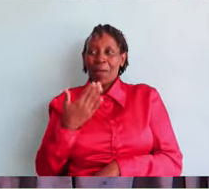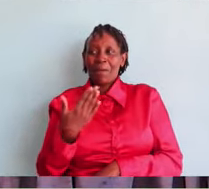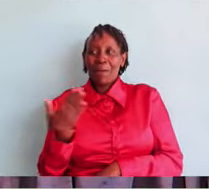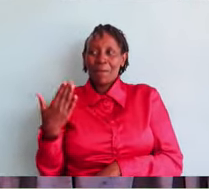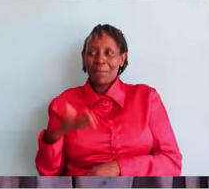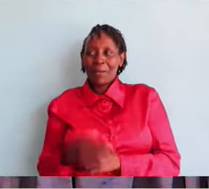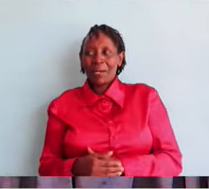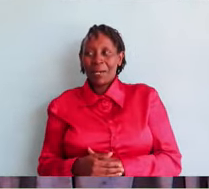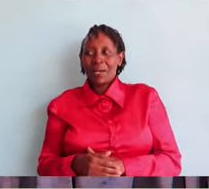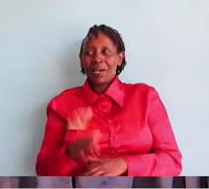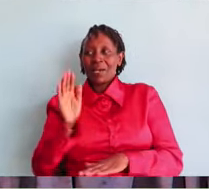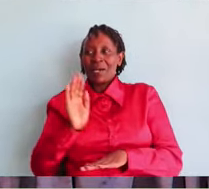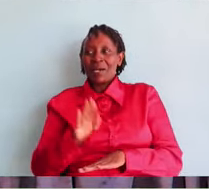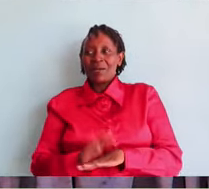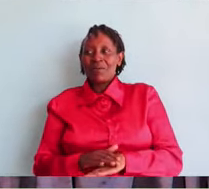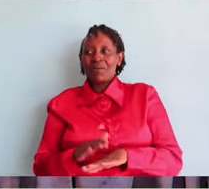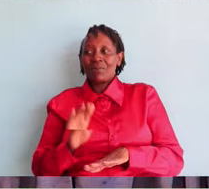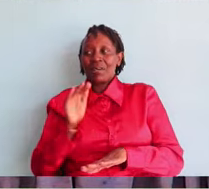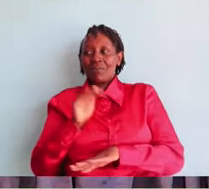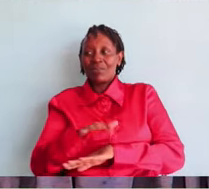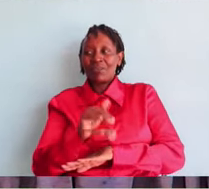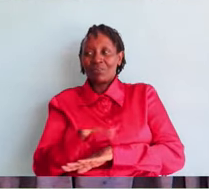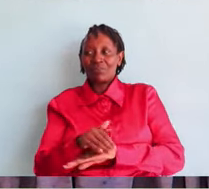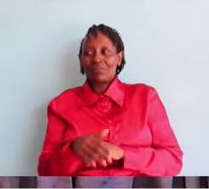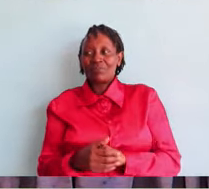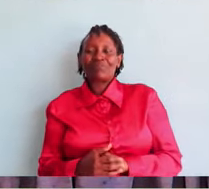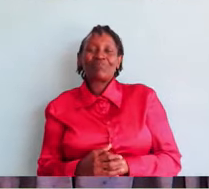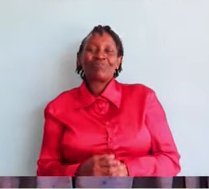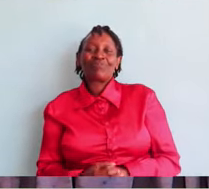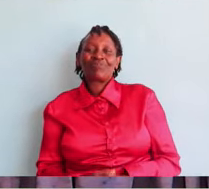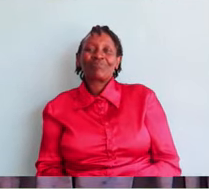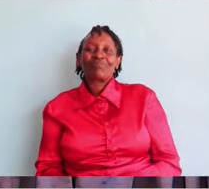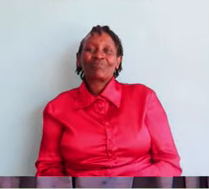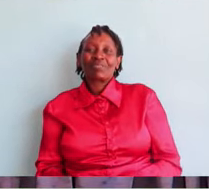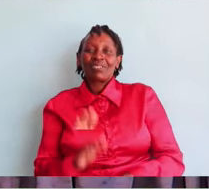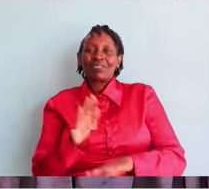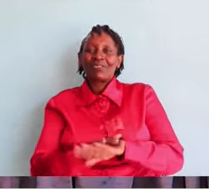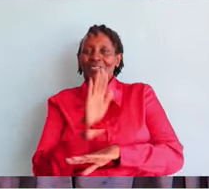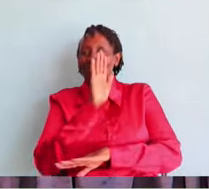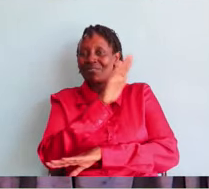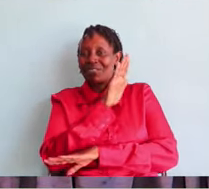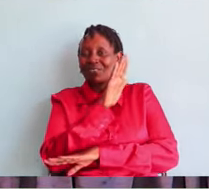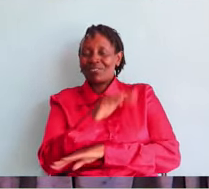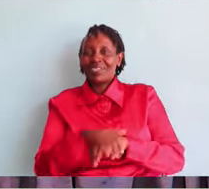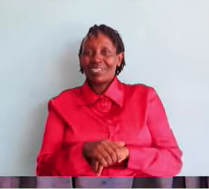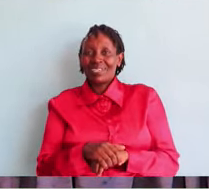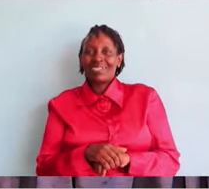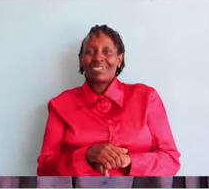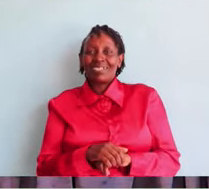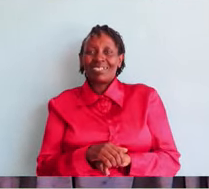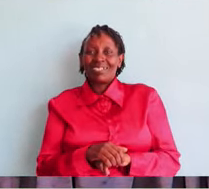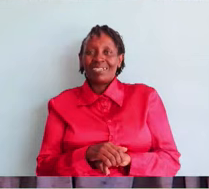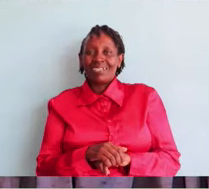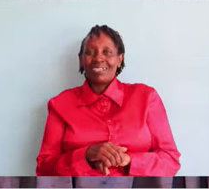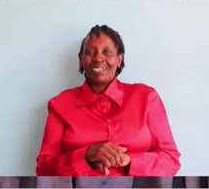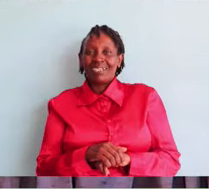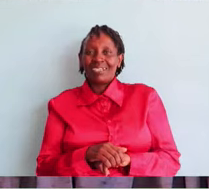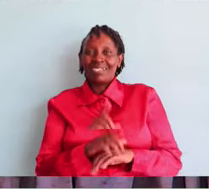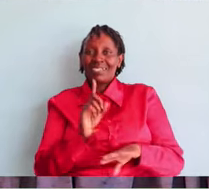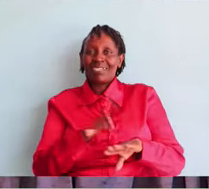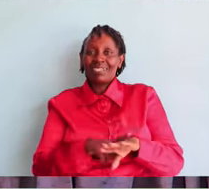You answered good morning. Anyway, good afternoon. Good afternoon. I thank God for this afternoon when